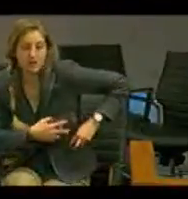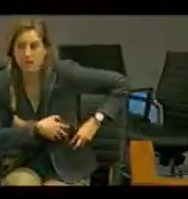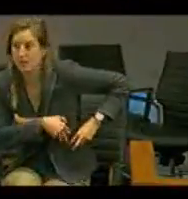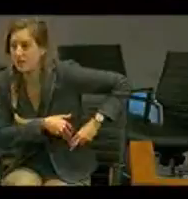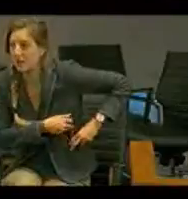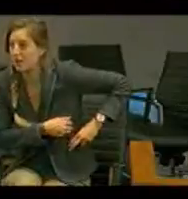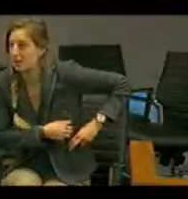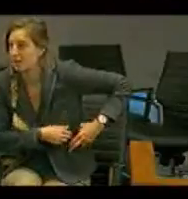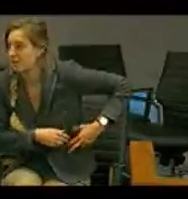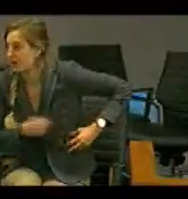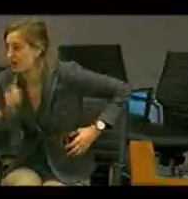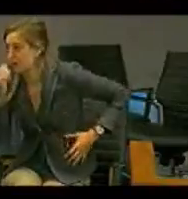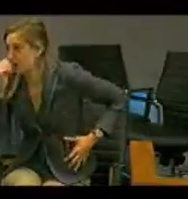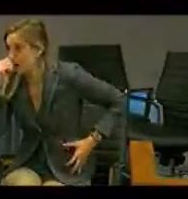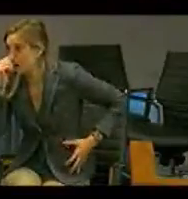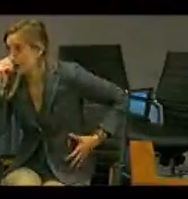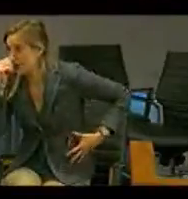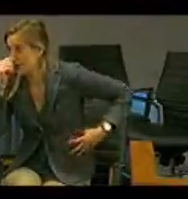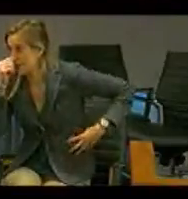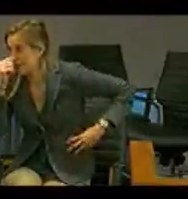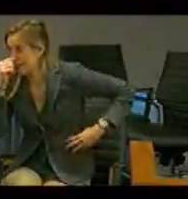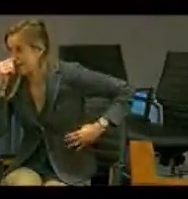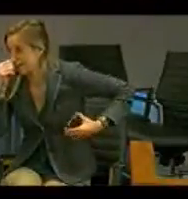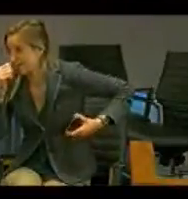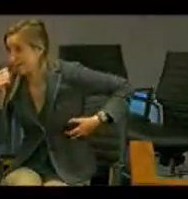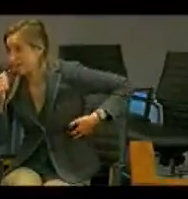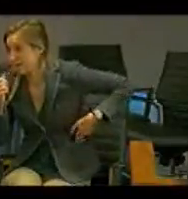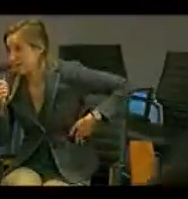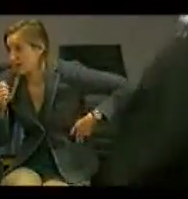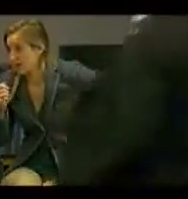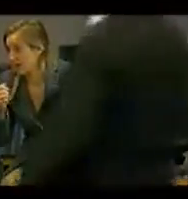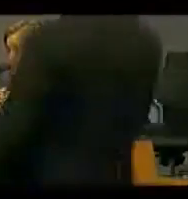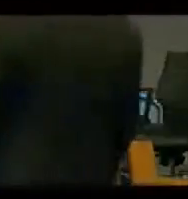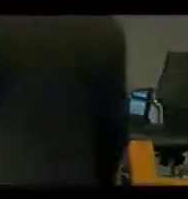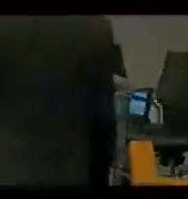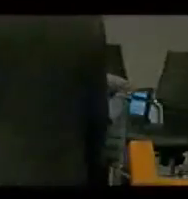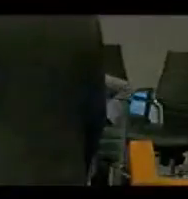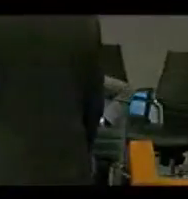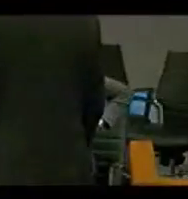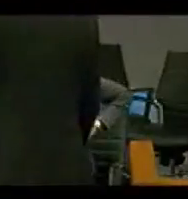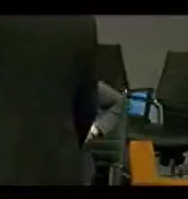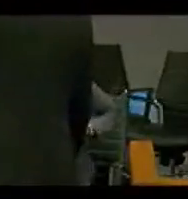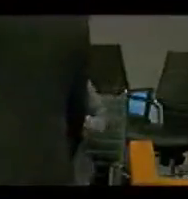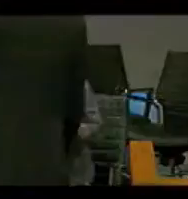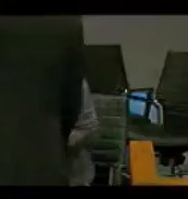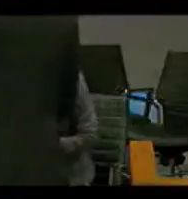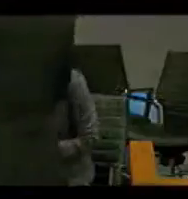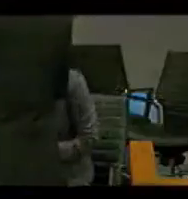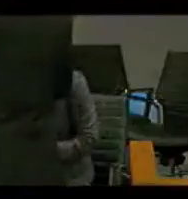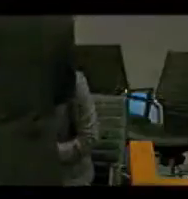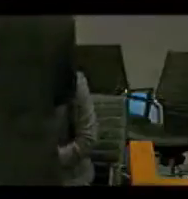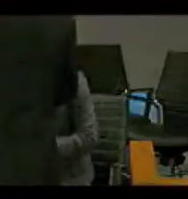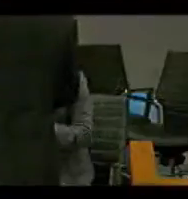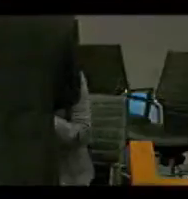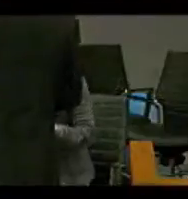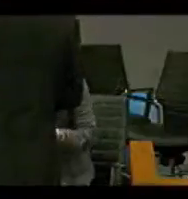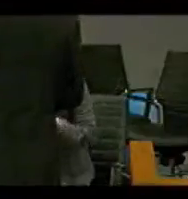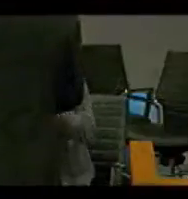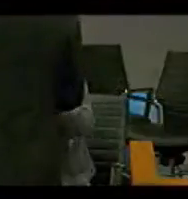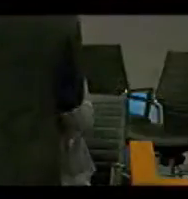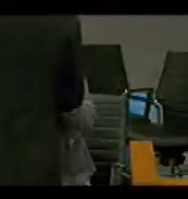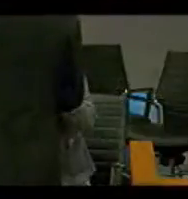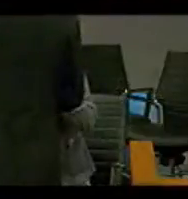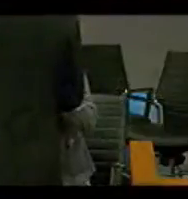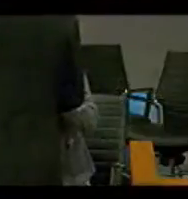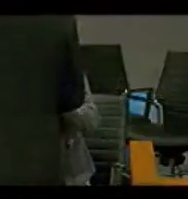limiting it to 20 people, but we can actually submit it as written. Oh, if we've got the People time. can sign, and if we have the time, then yes. Okay. This is, but we're cutting it off at our school.